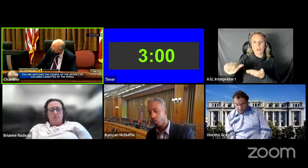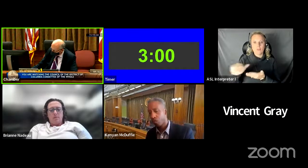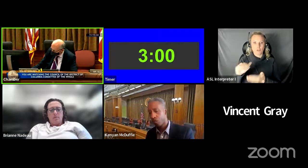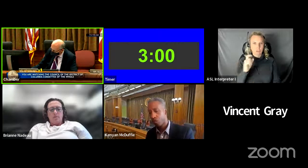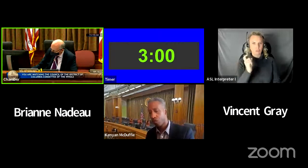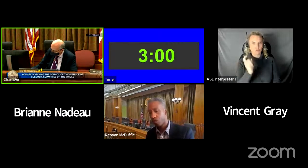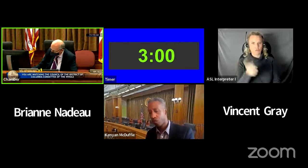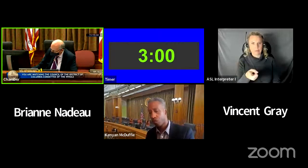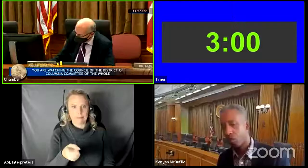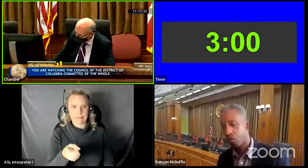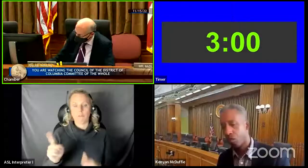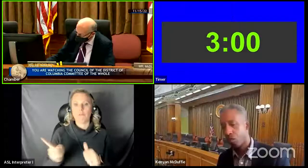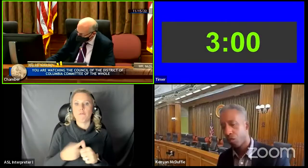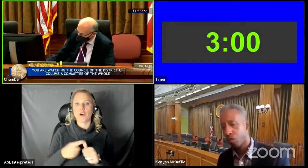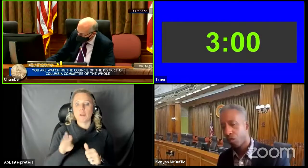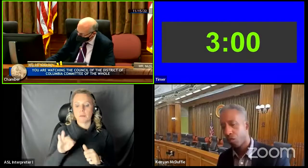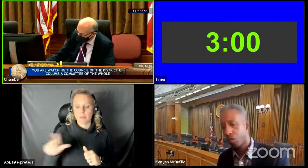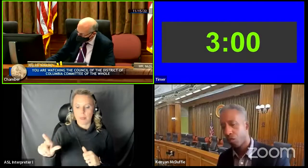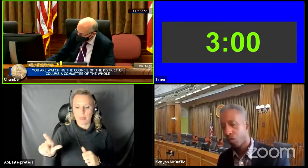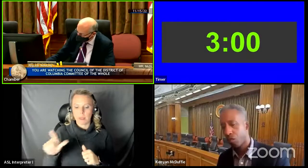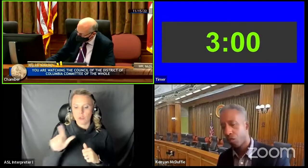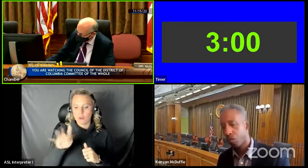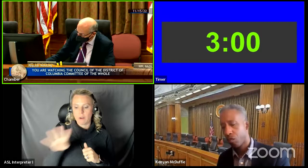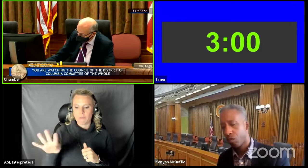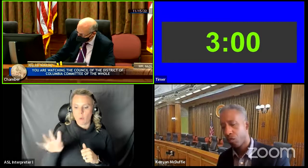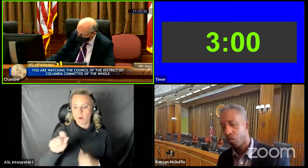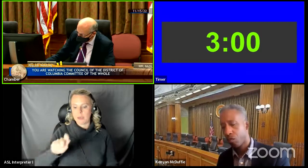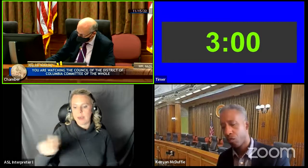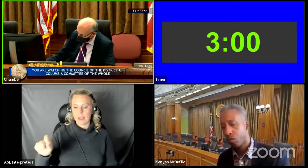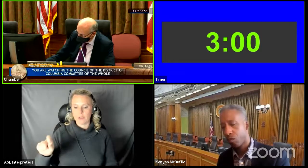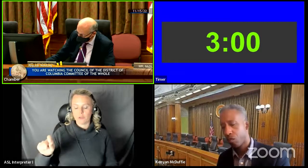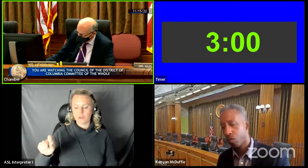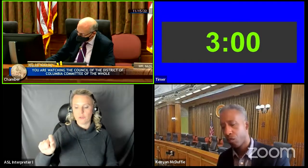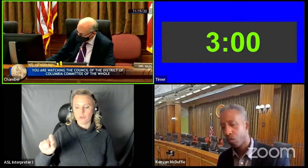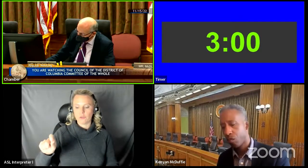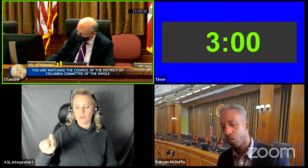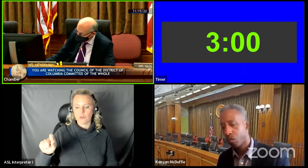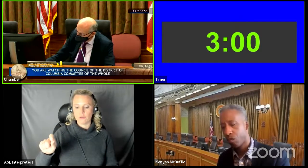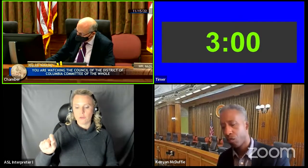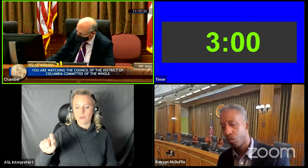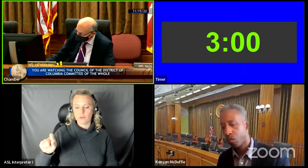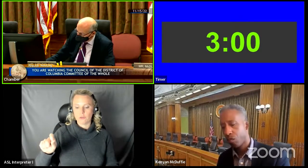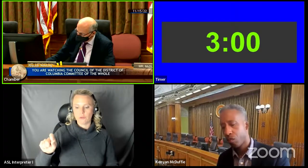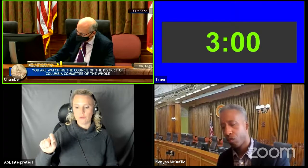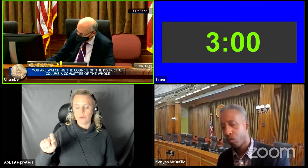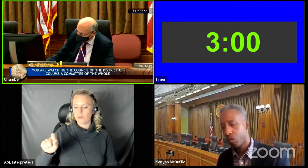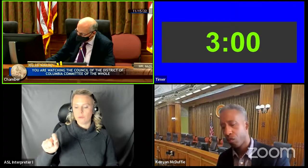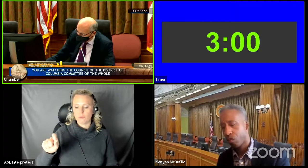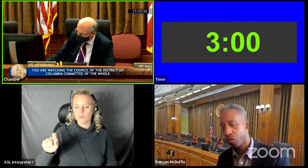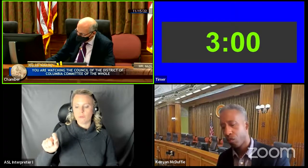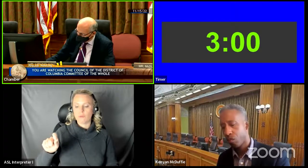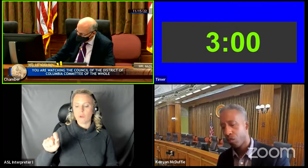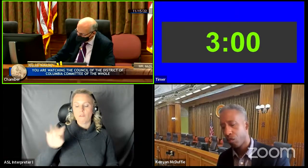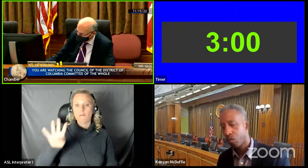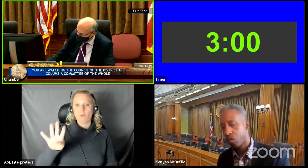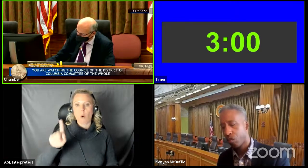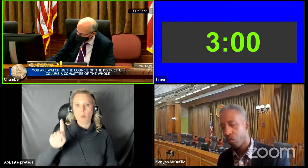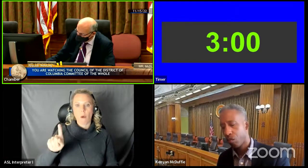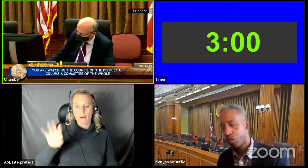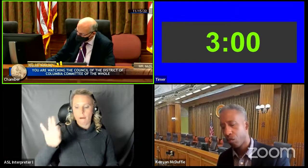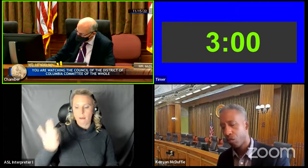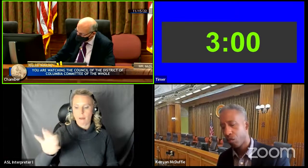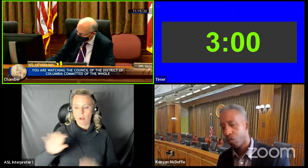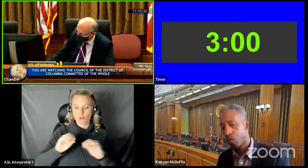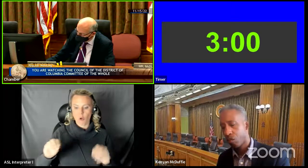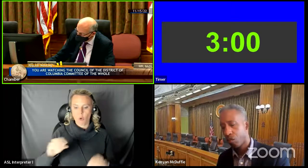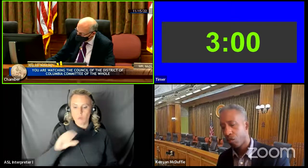granted. The first bill is Bill 24- 24 419, No